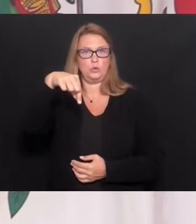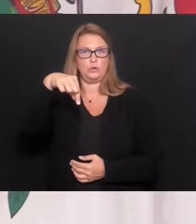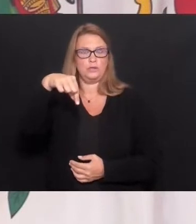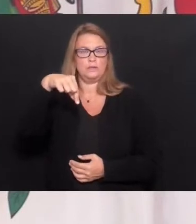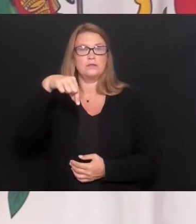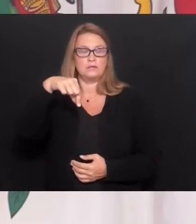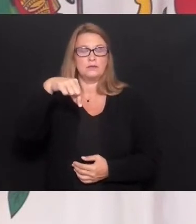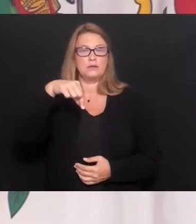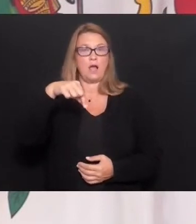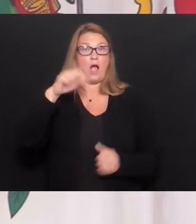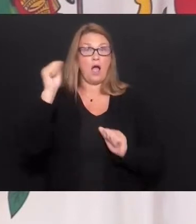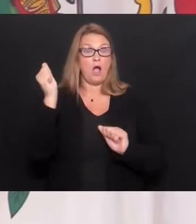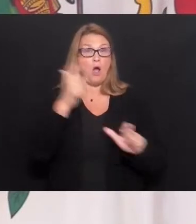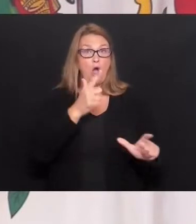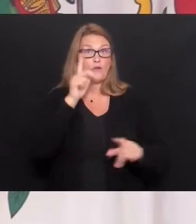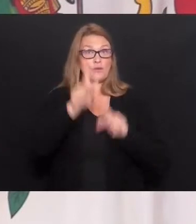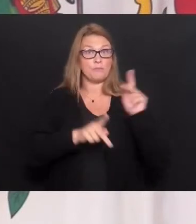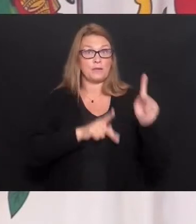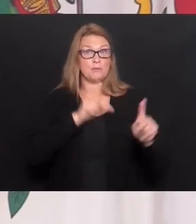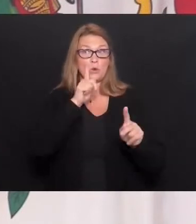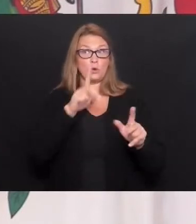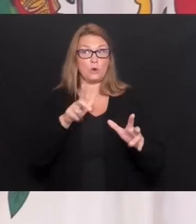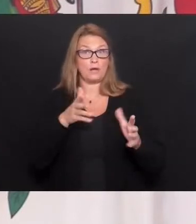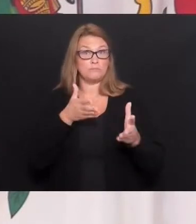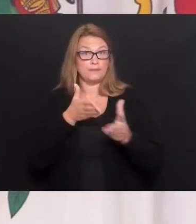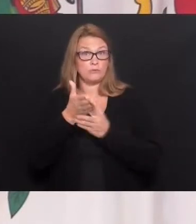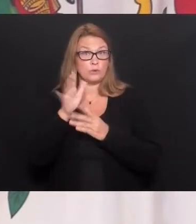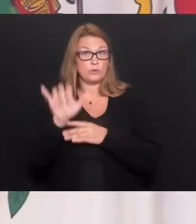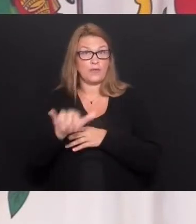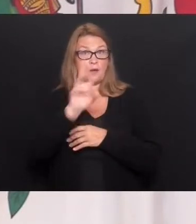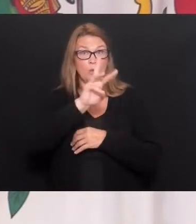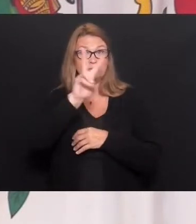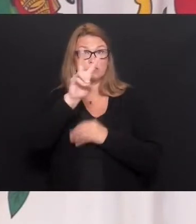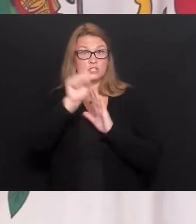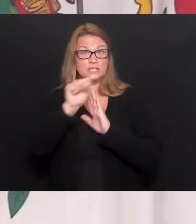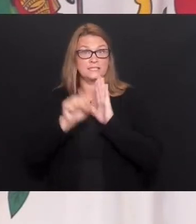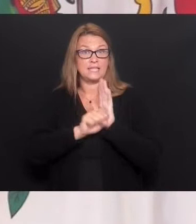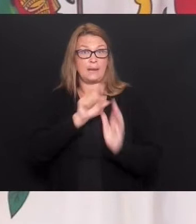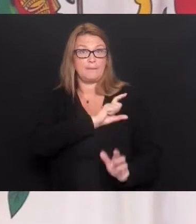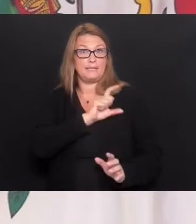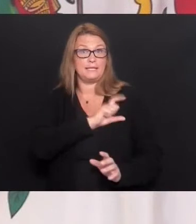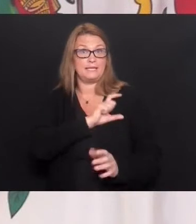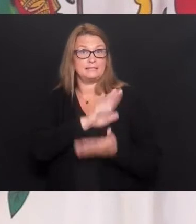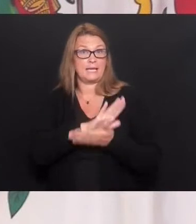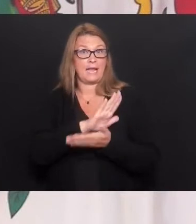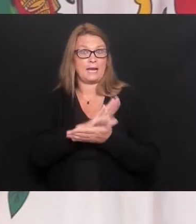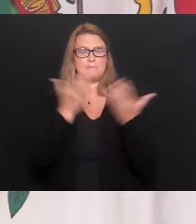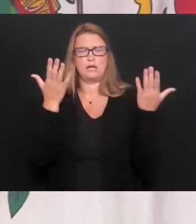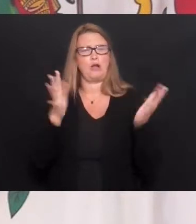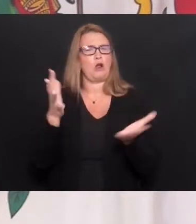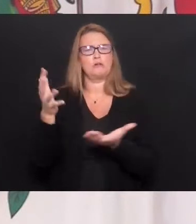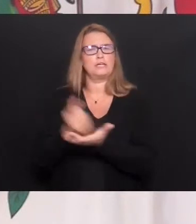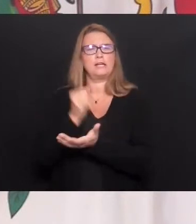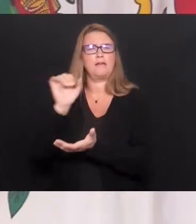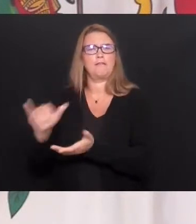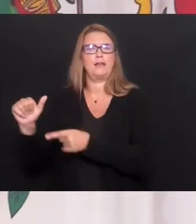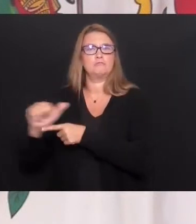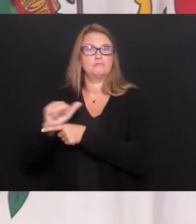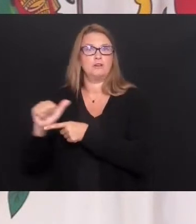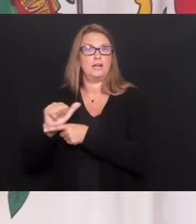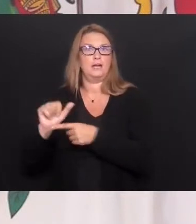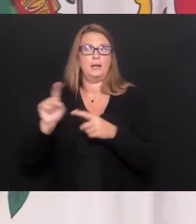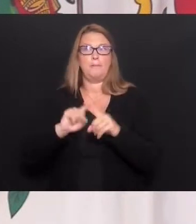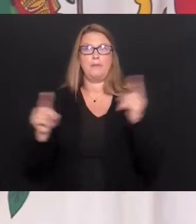part, all of the folks that have been through the West Virginia State Police Academy received this training, but there's a lot